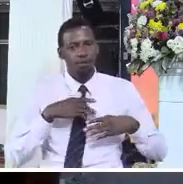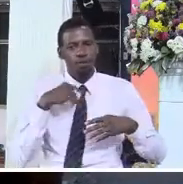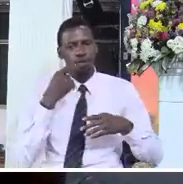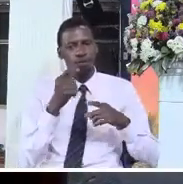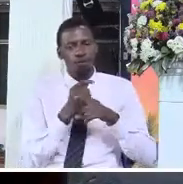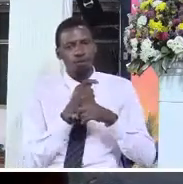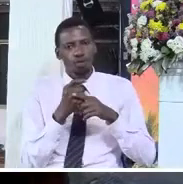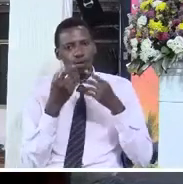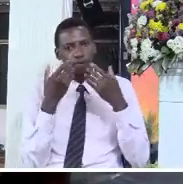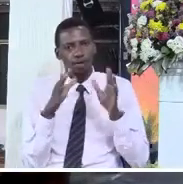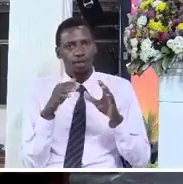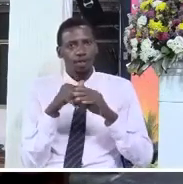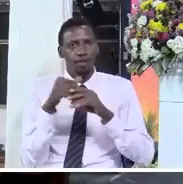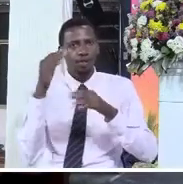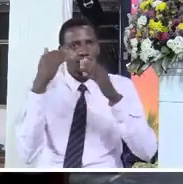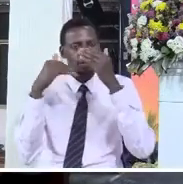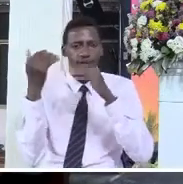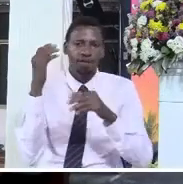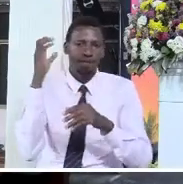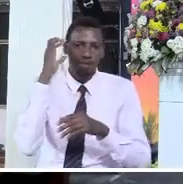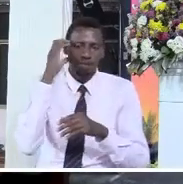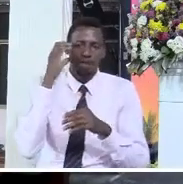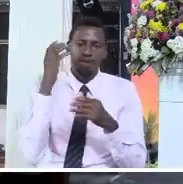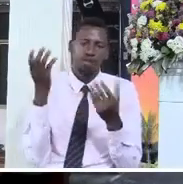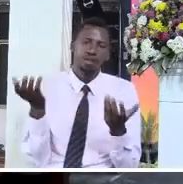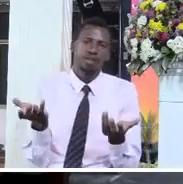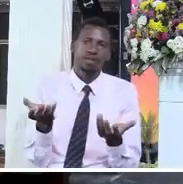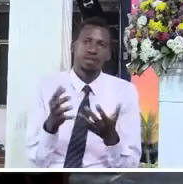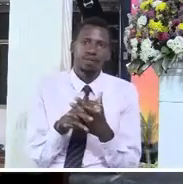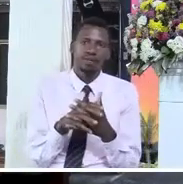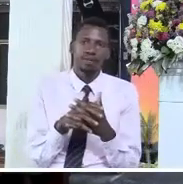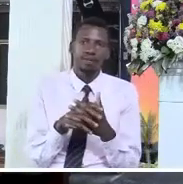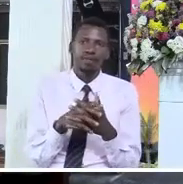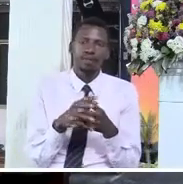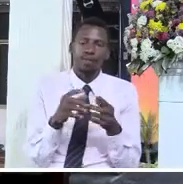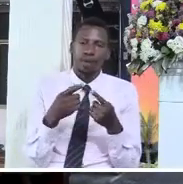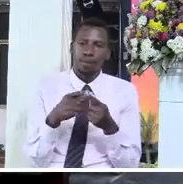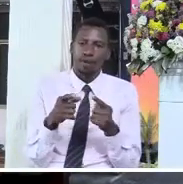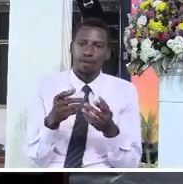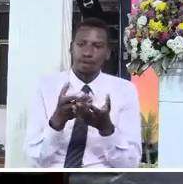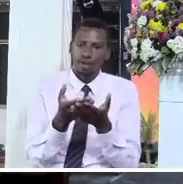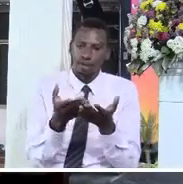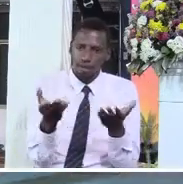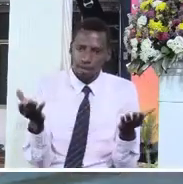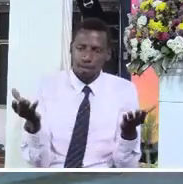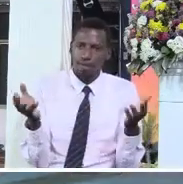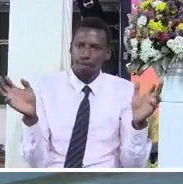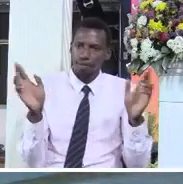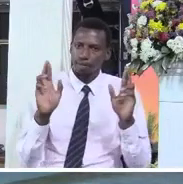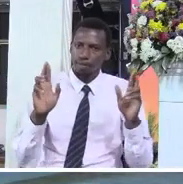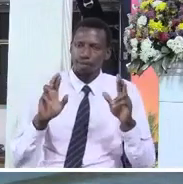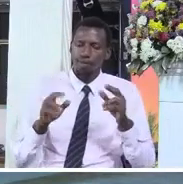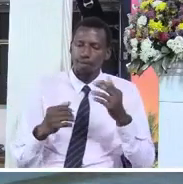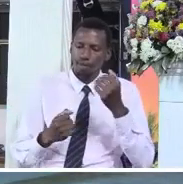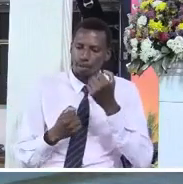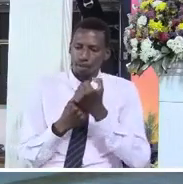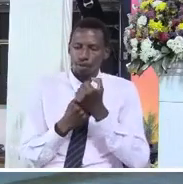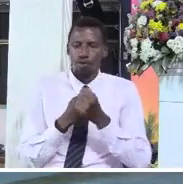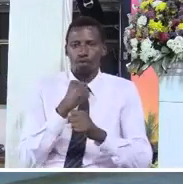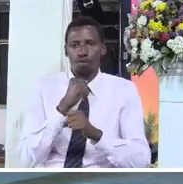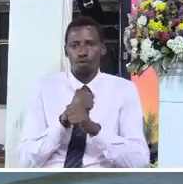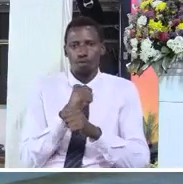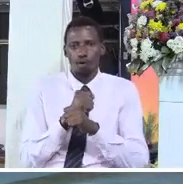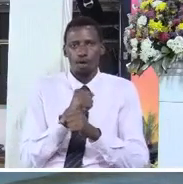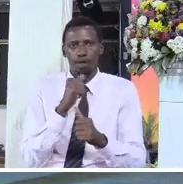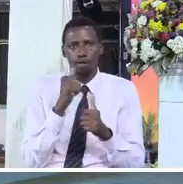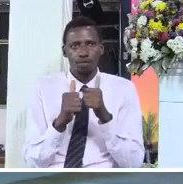trained in the universities, in the colleges, and yet they were ready actually to support the work that each church is